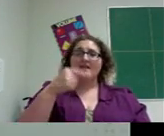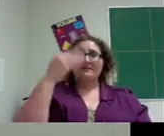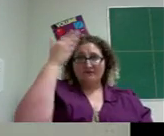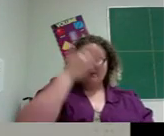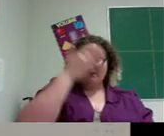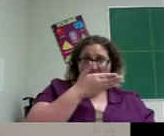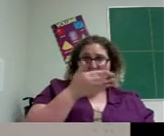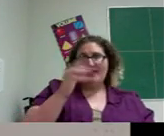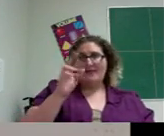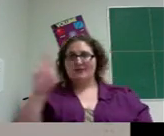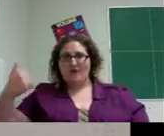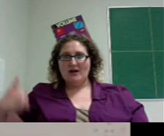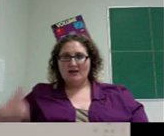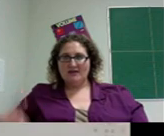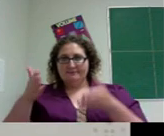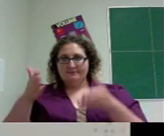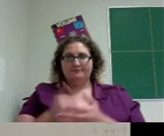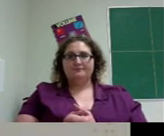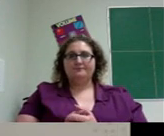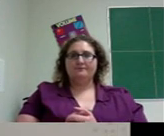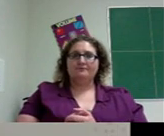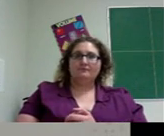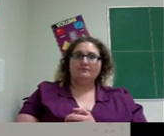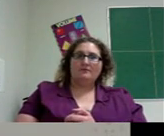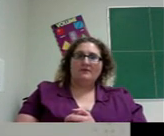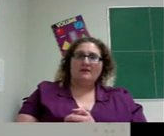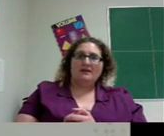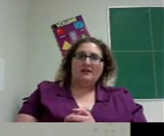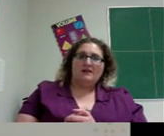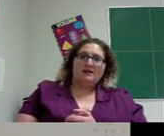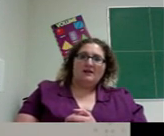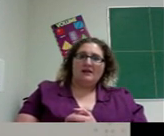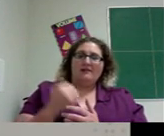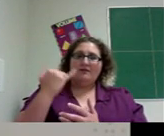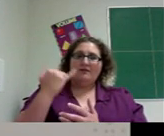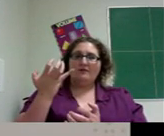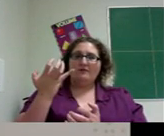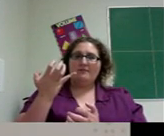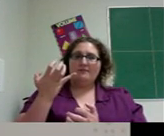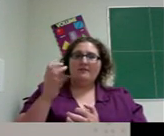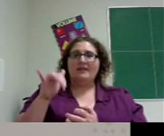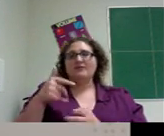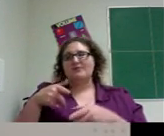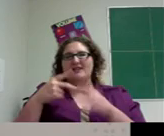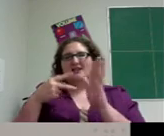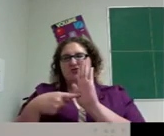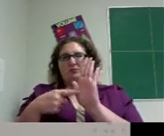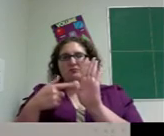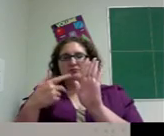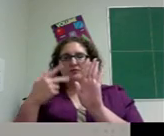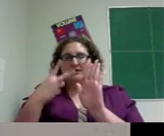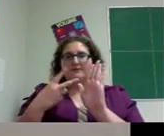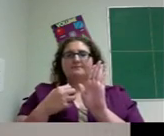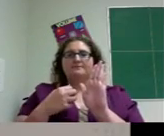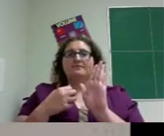our figure, if you want to see it from the view that they've shown, something like this. Now if I want to draw the top